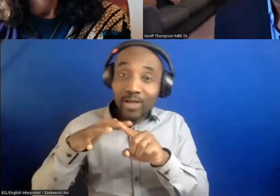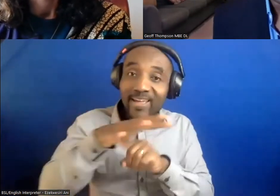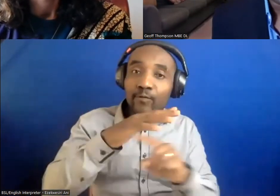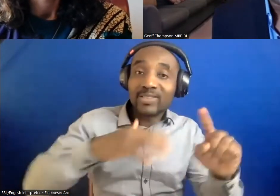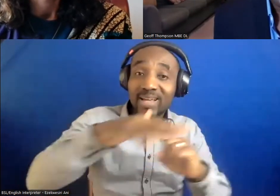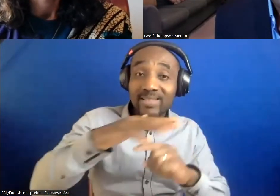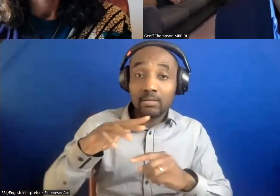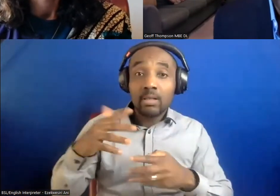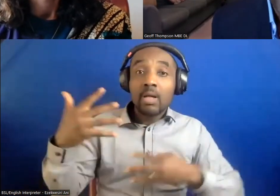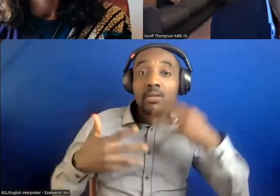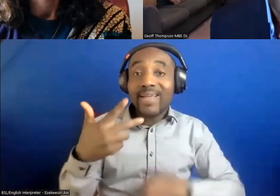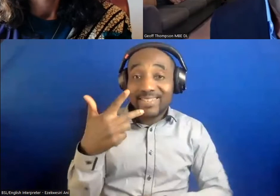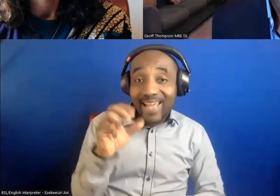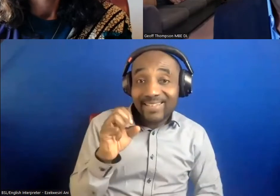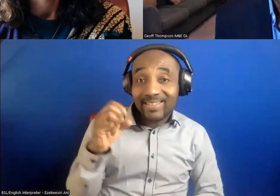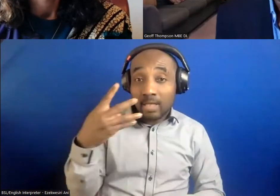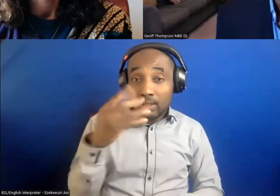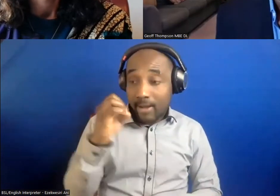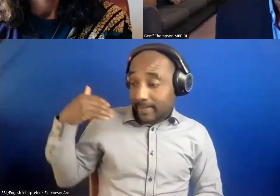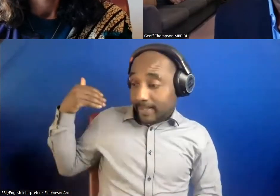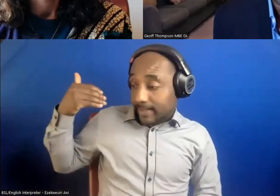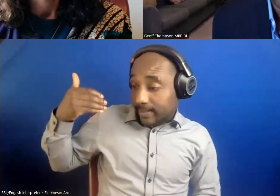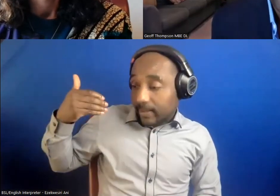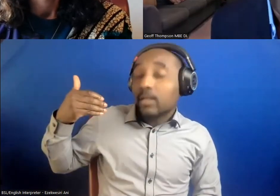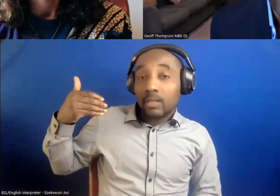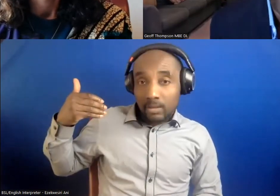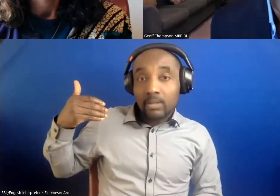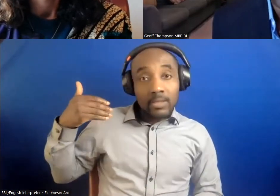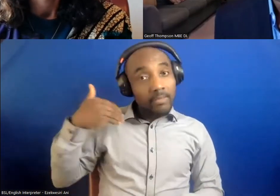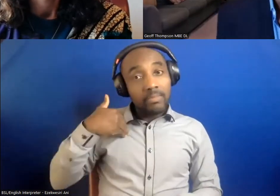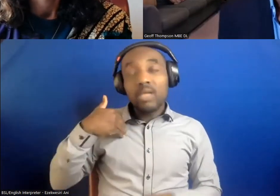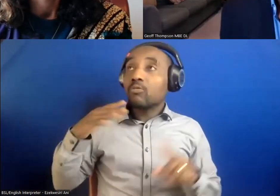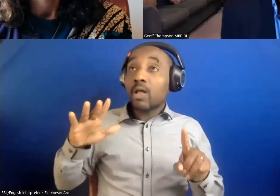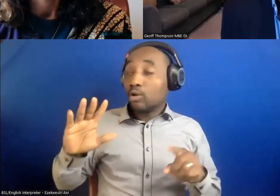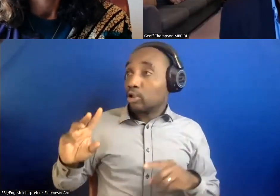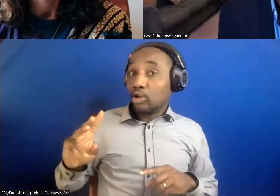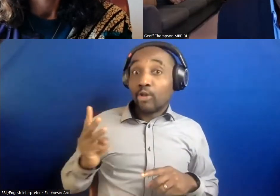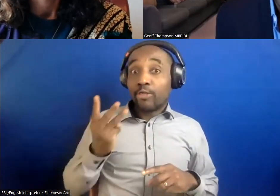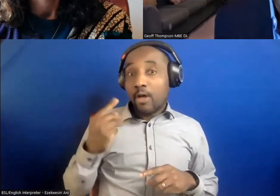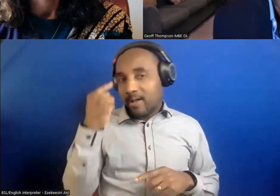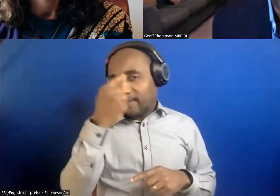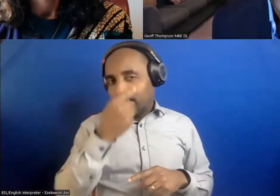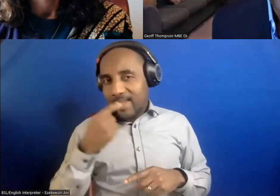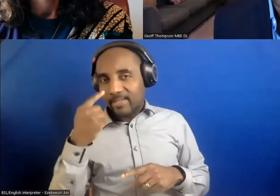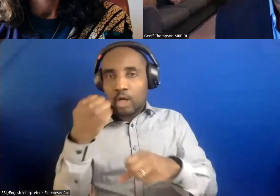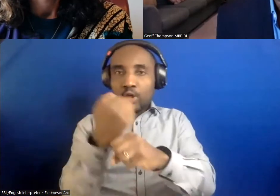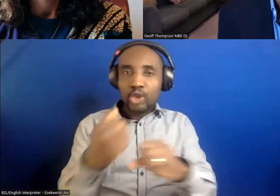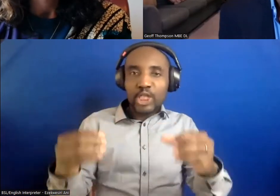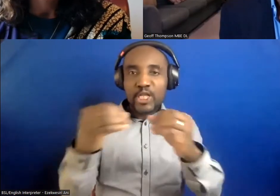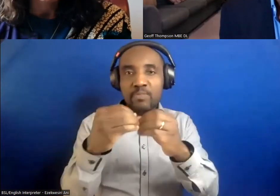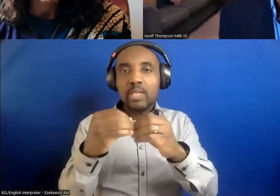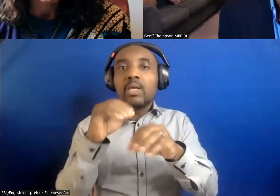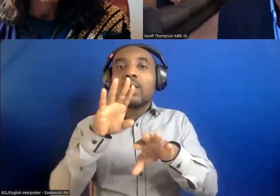to the 90s saw me serve as the third face that would look like us on the GB Sports Council. I